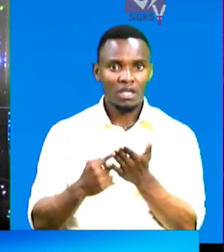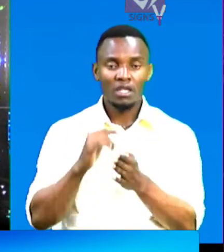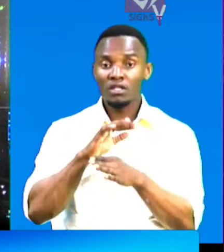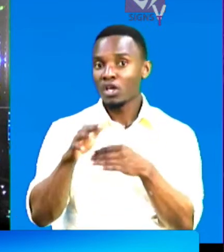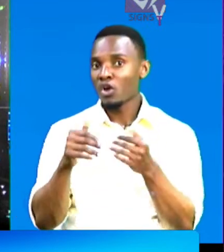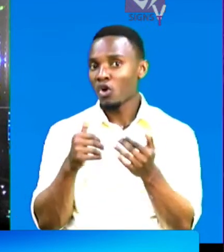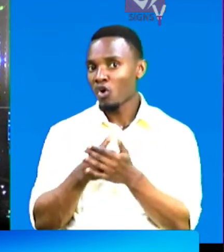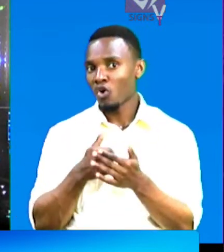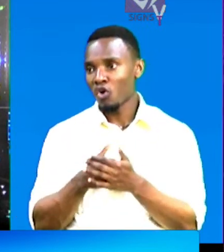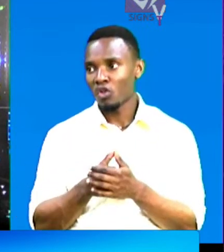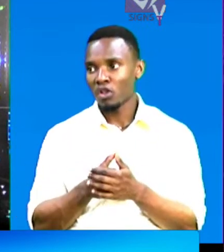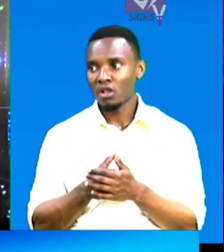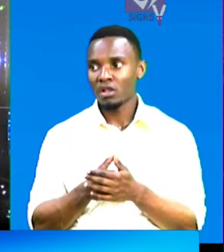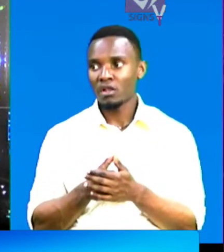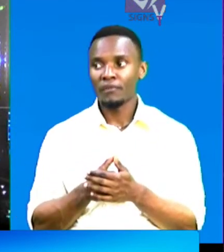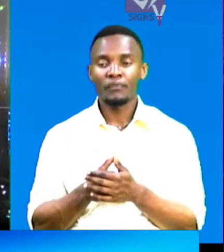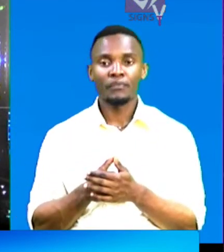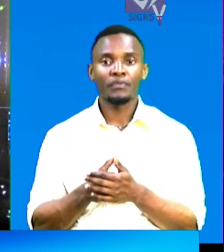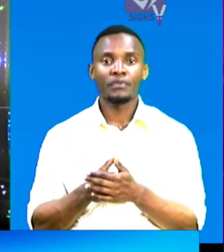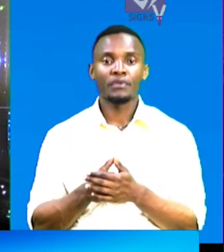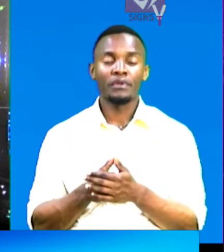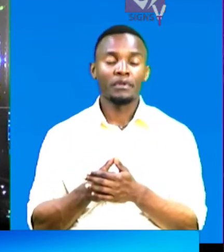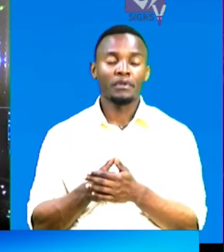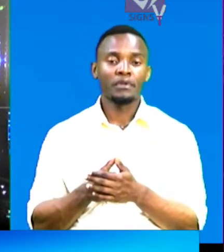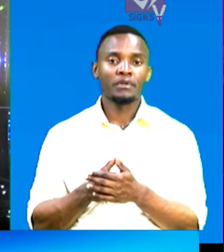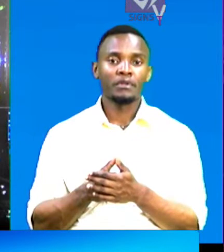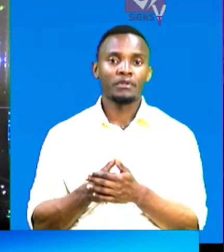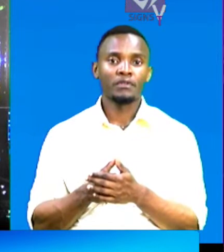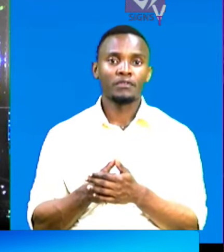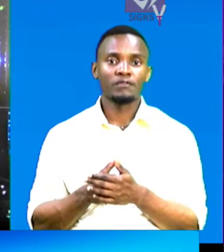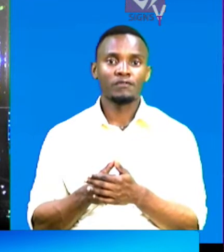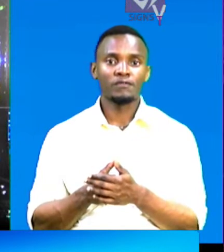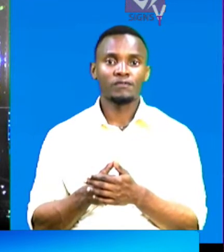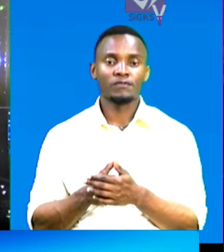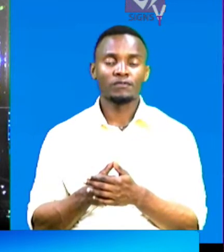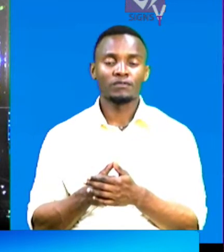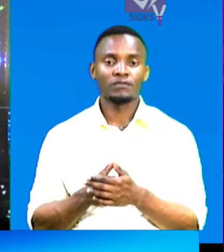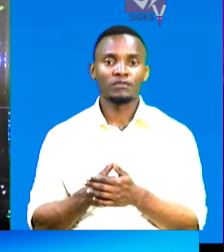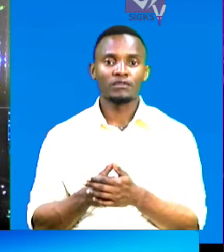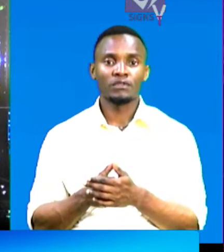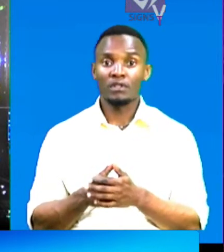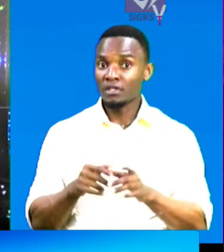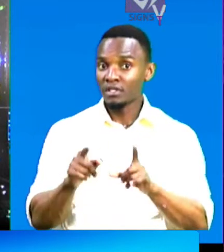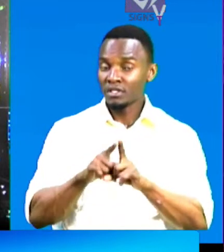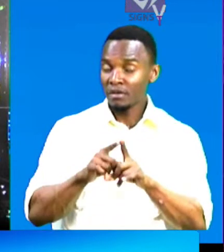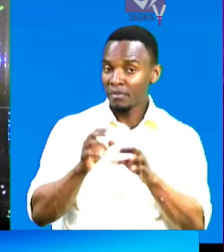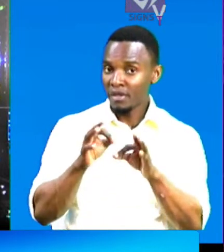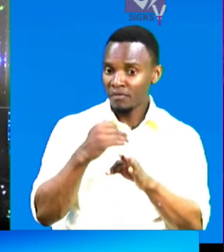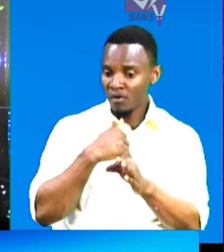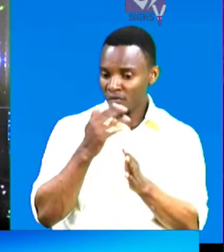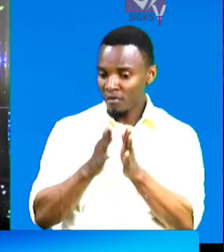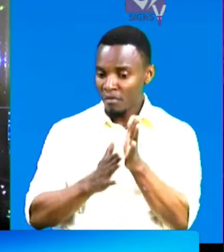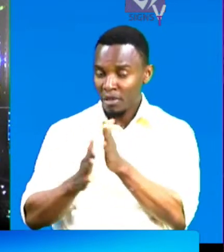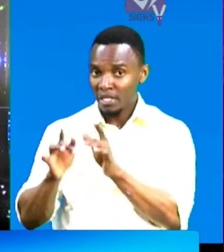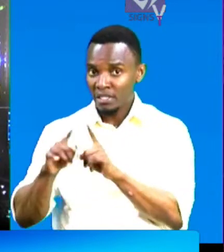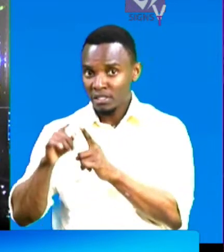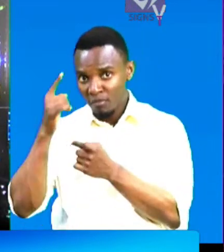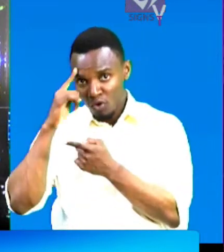and you can see that with some plannings and